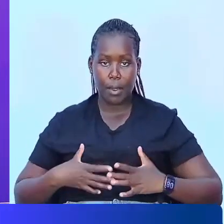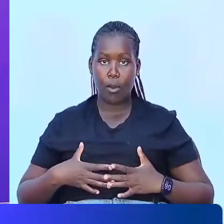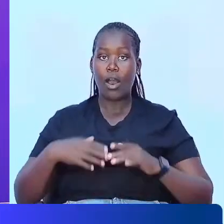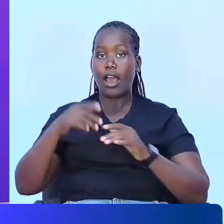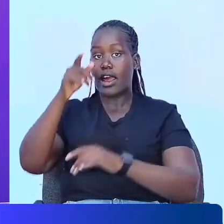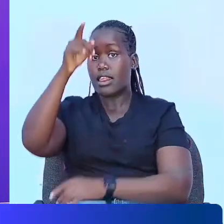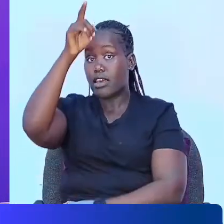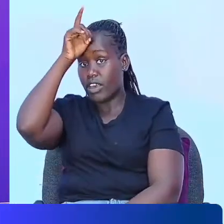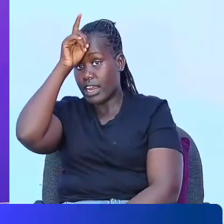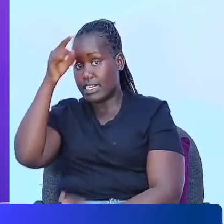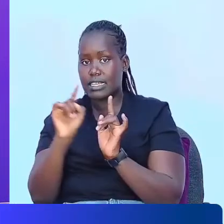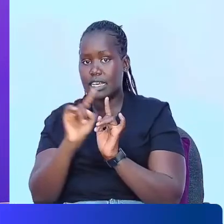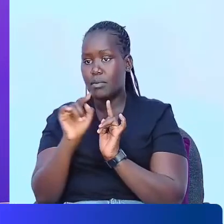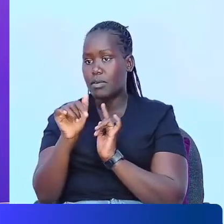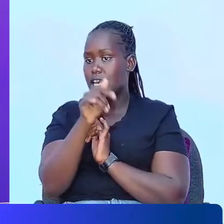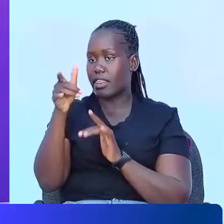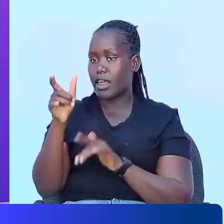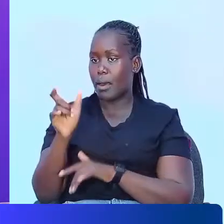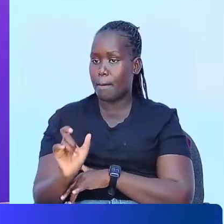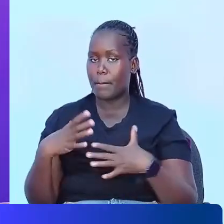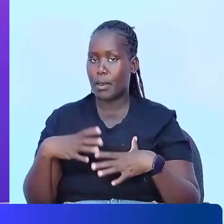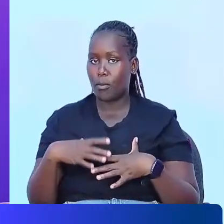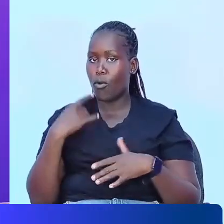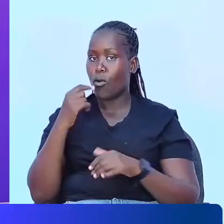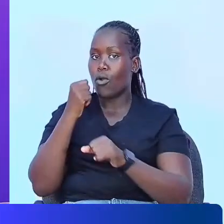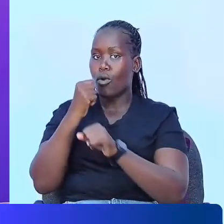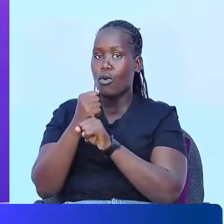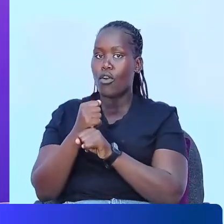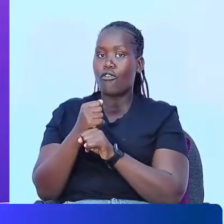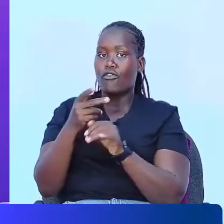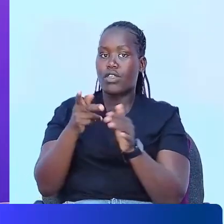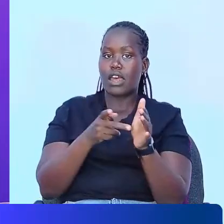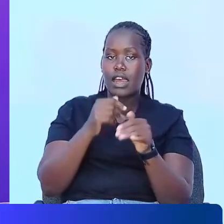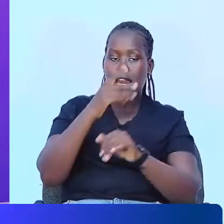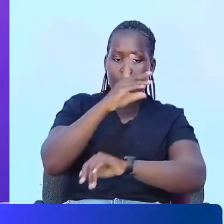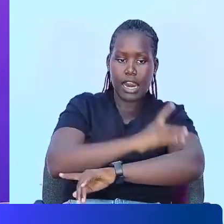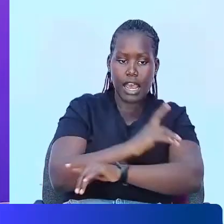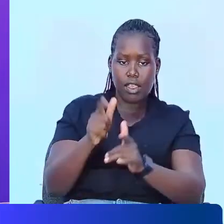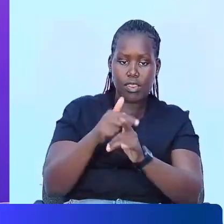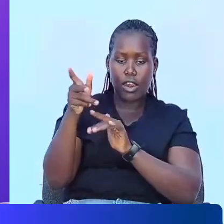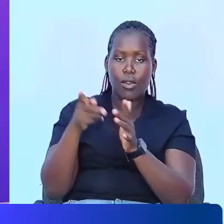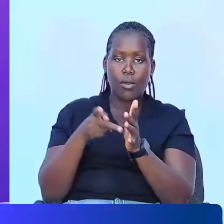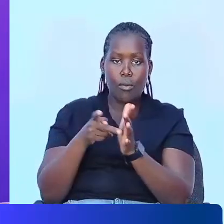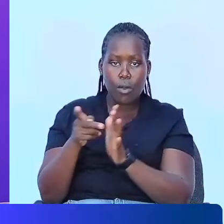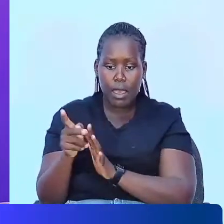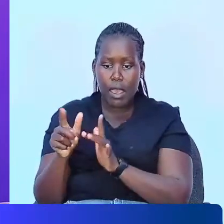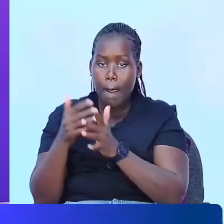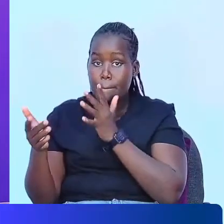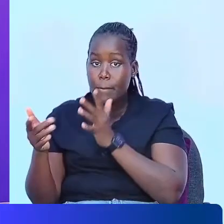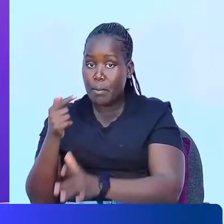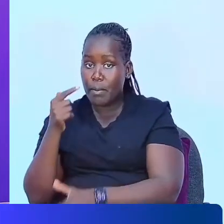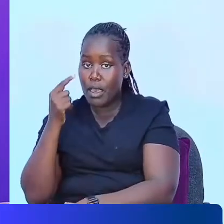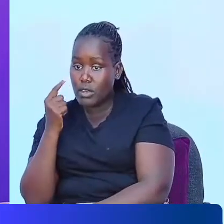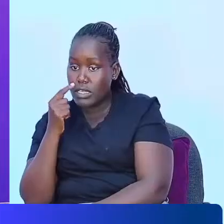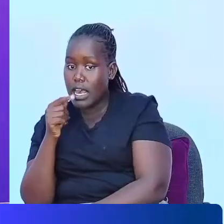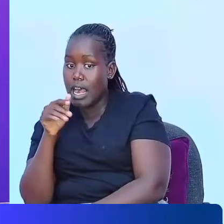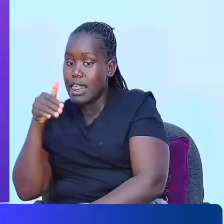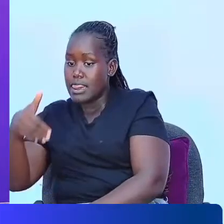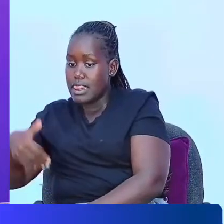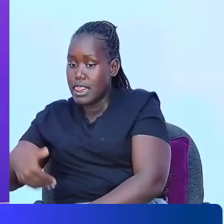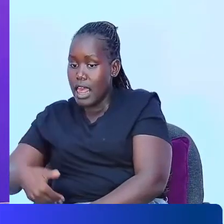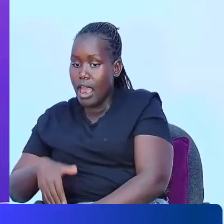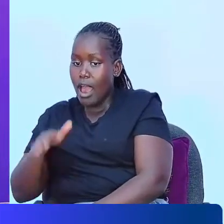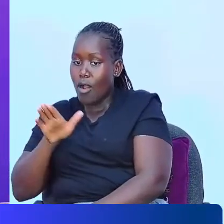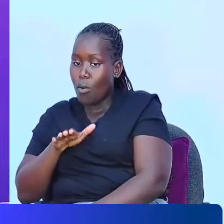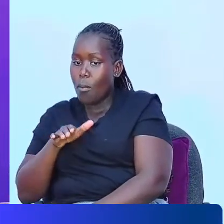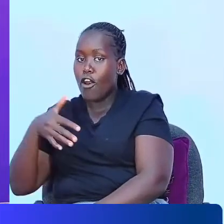other casuals, who do work for the day, and we pay them. Now, maybe you saw that young man there or that young woman. Now he began